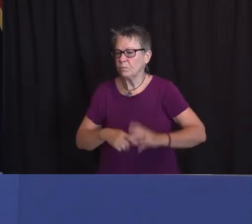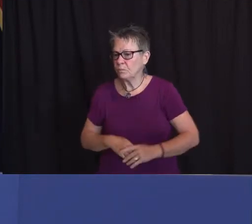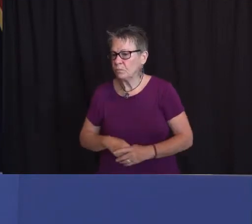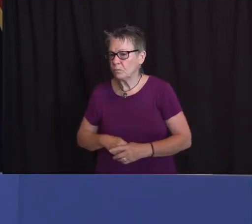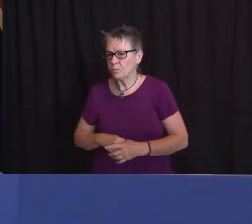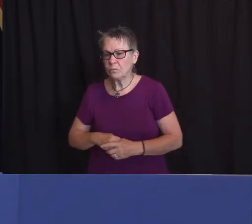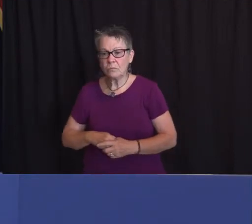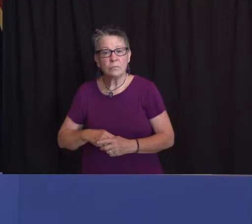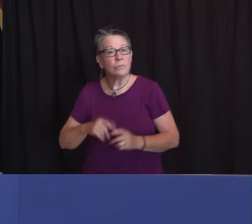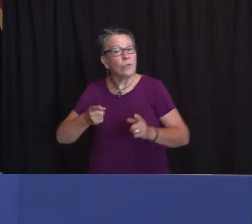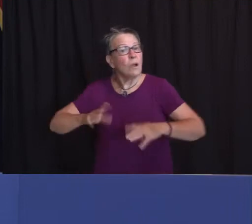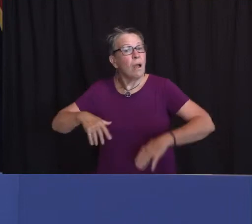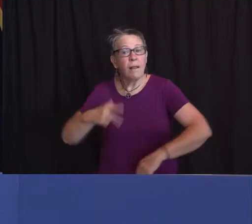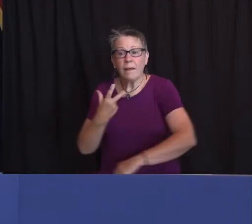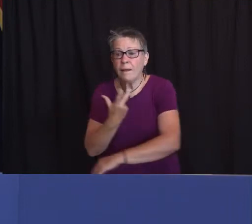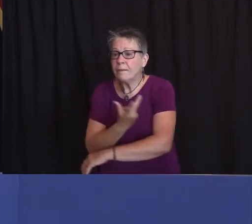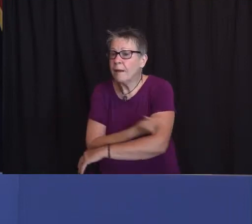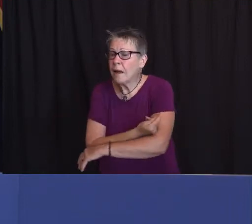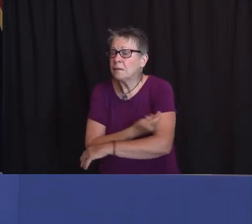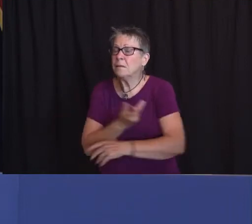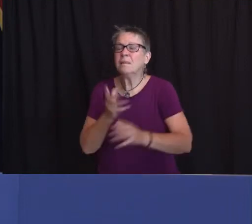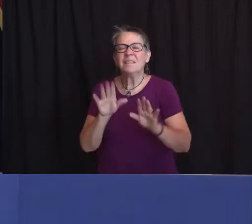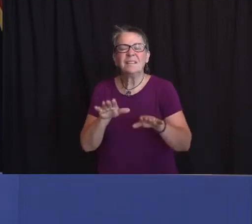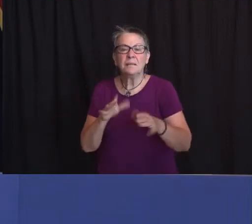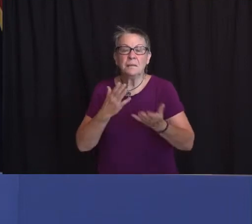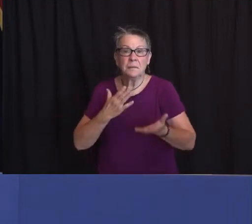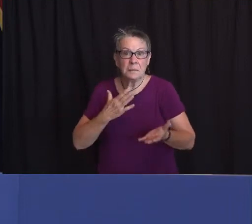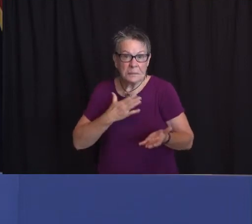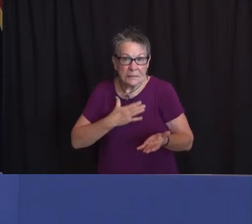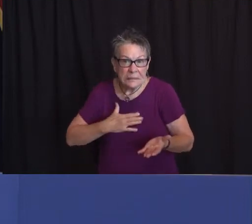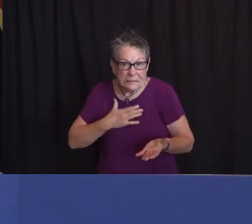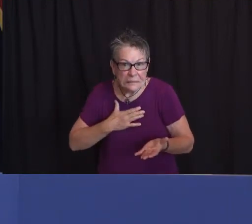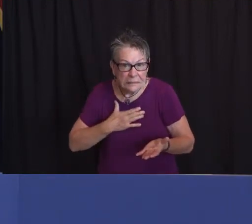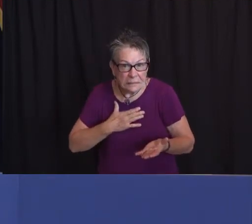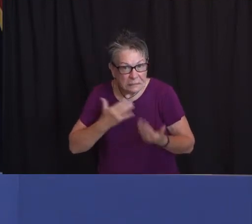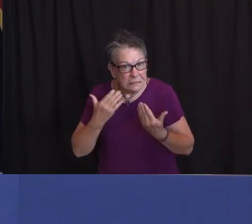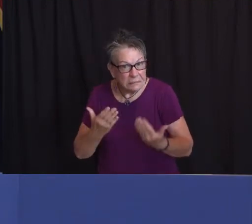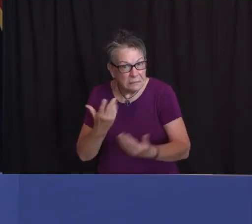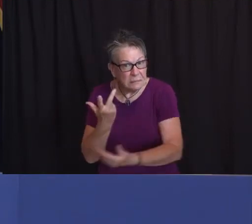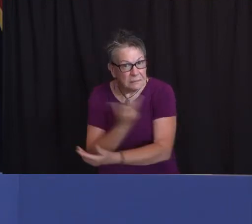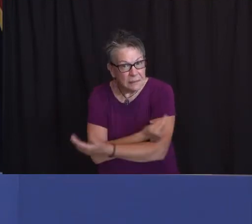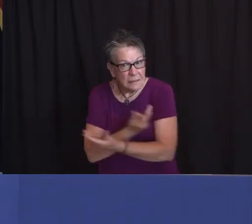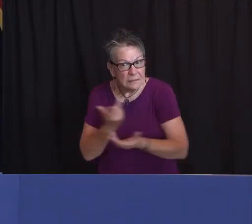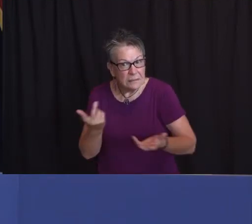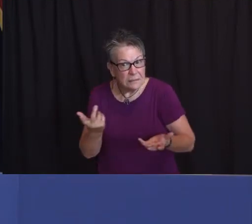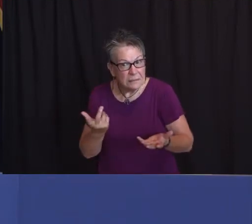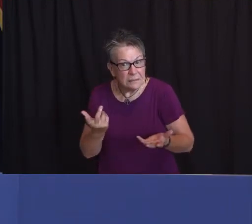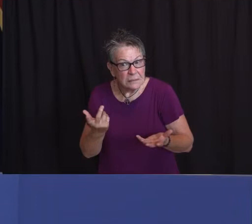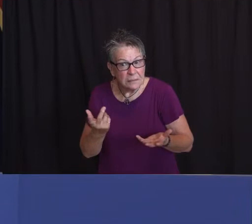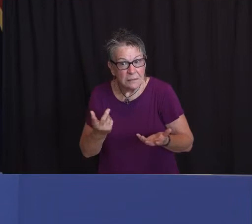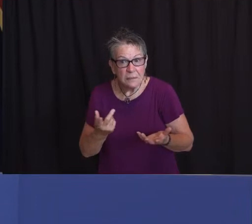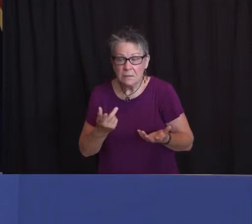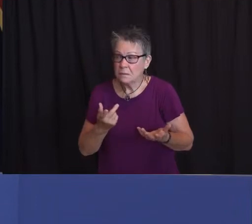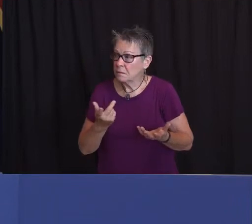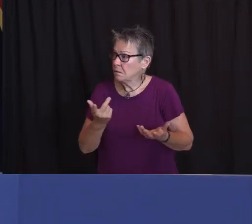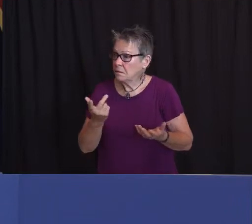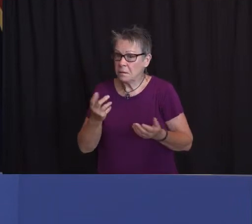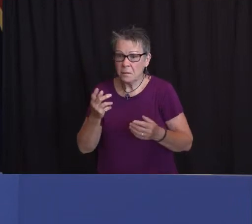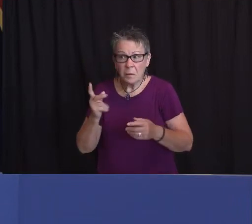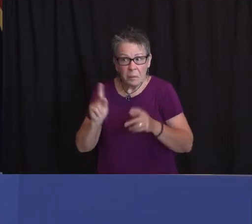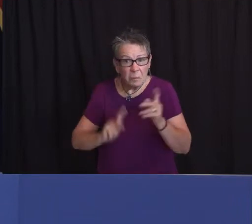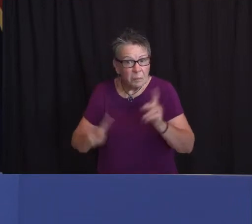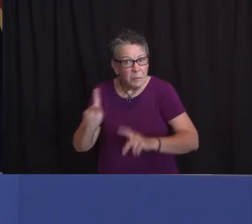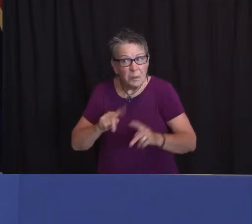and deaths are among those who are unvaccinated. The Delta variant, a